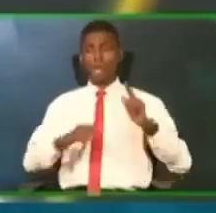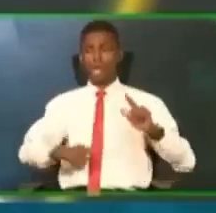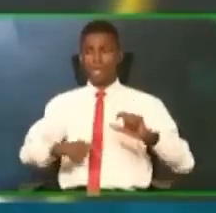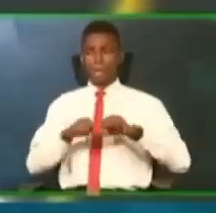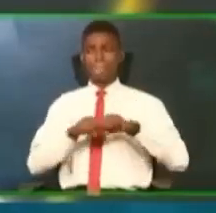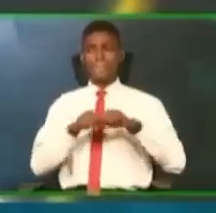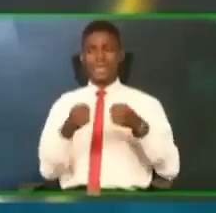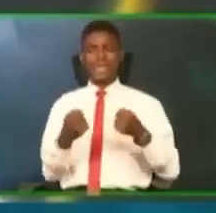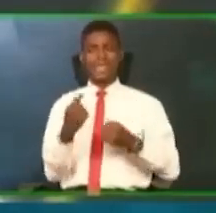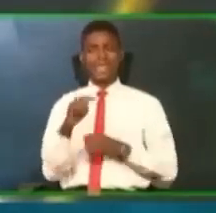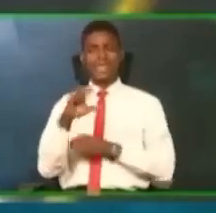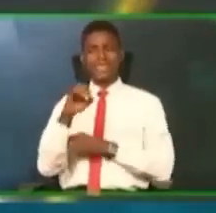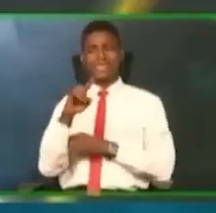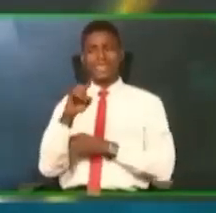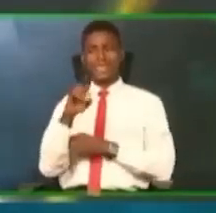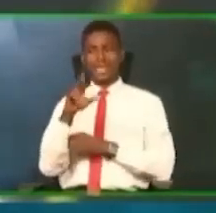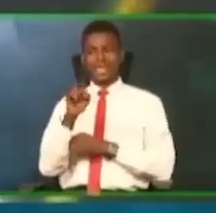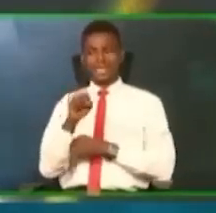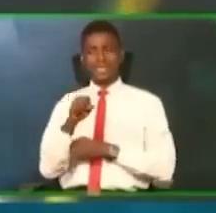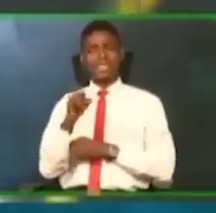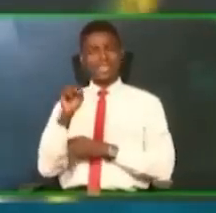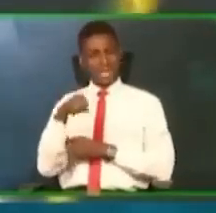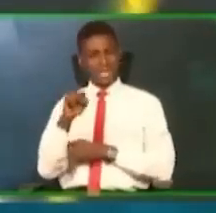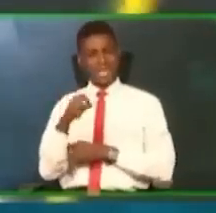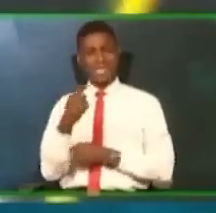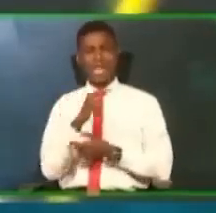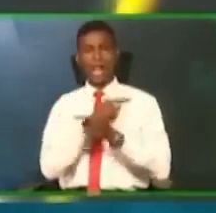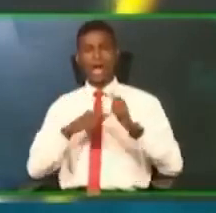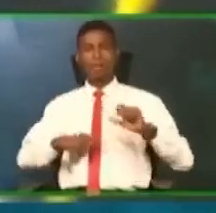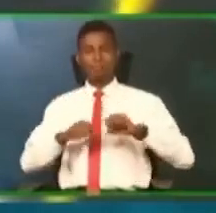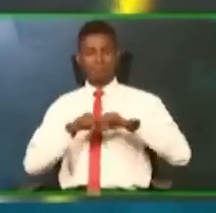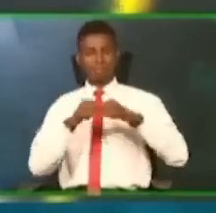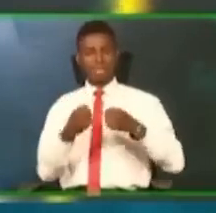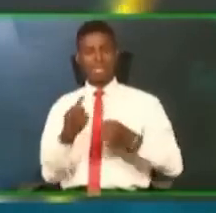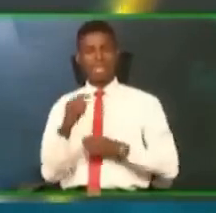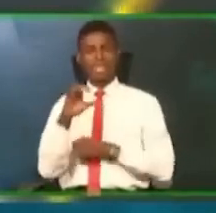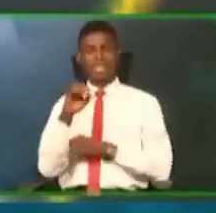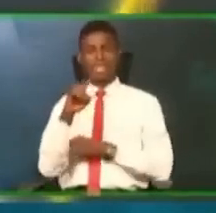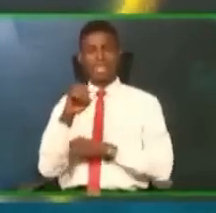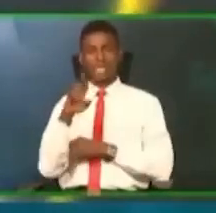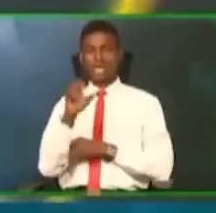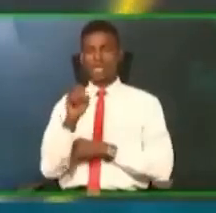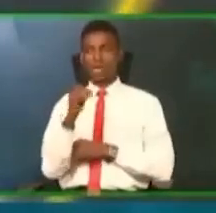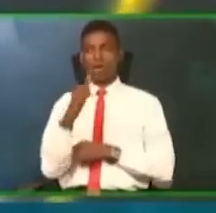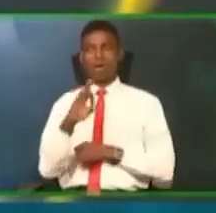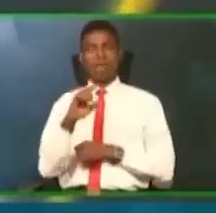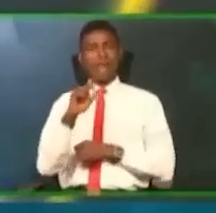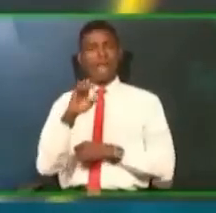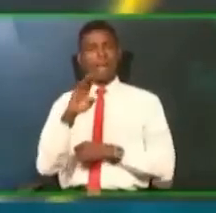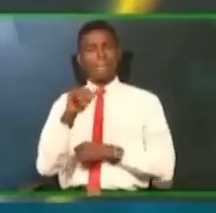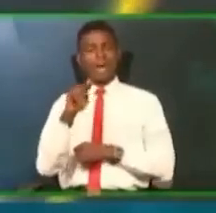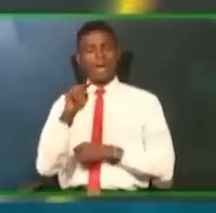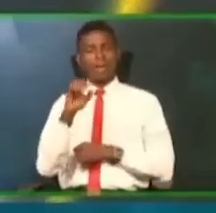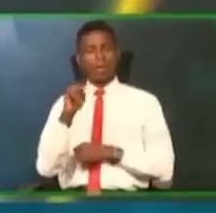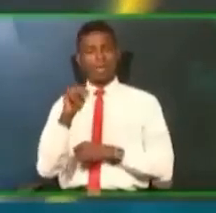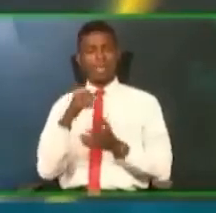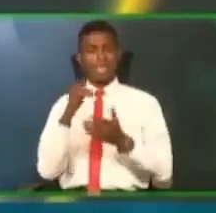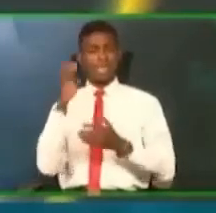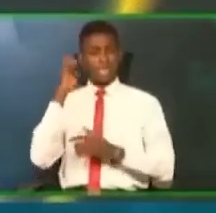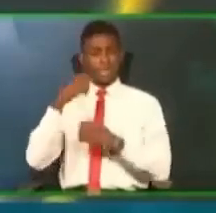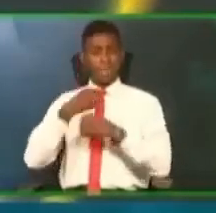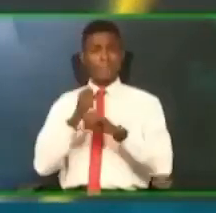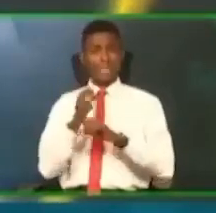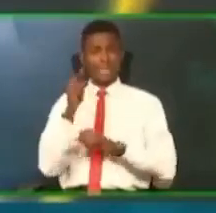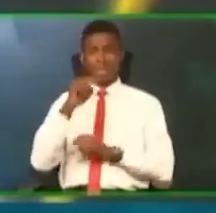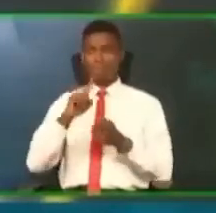the cedars. Yea, the Lord breaketh the cedars of Lebanon. He maketh them also to skip like